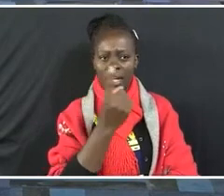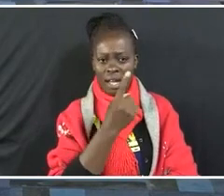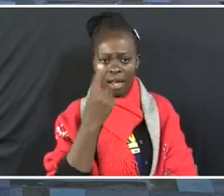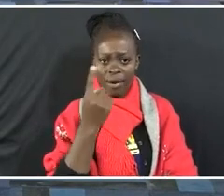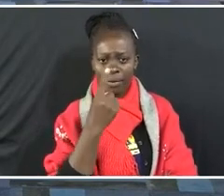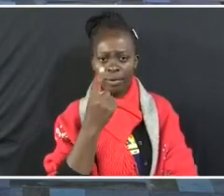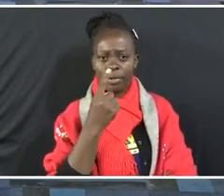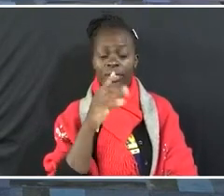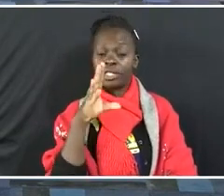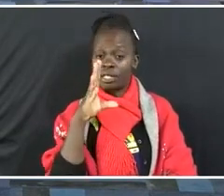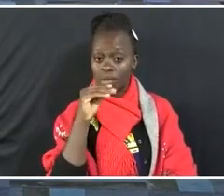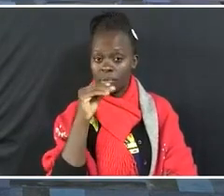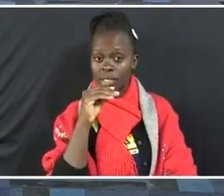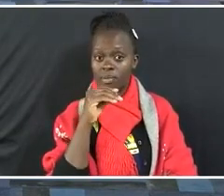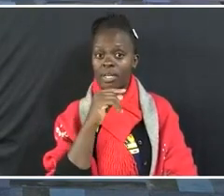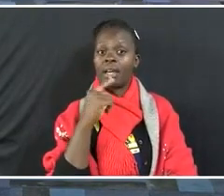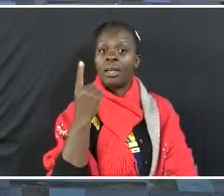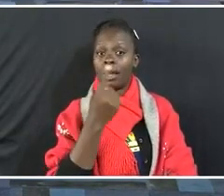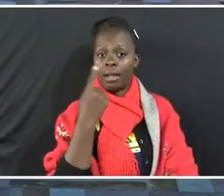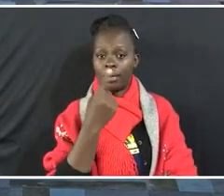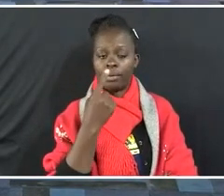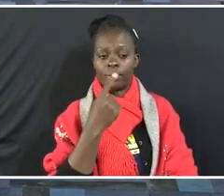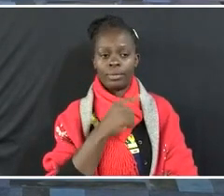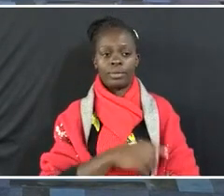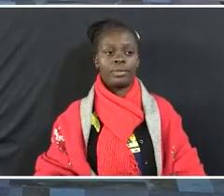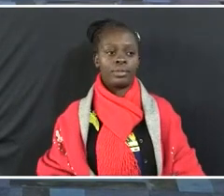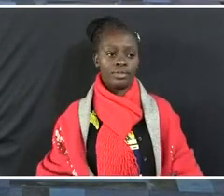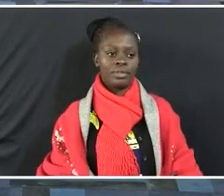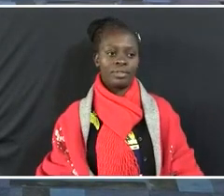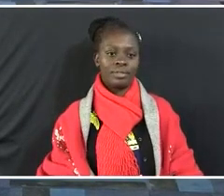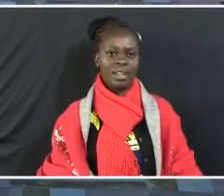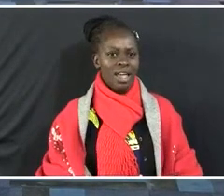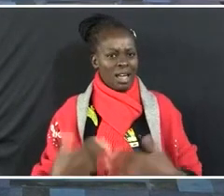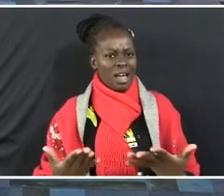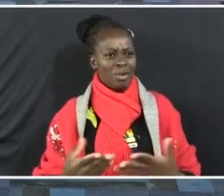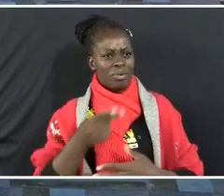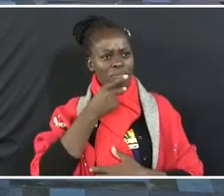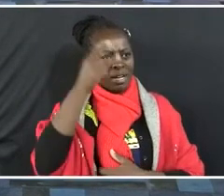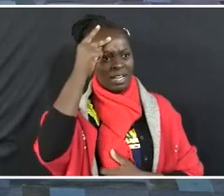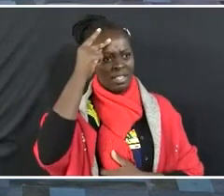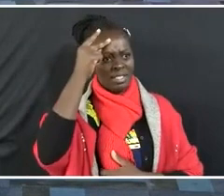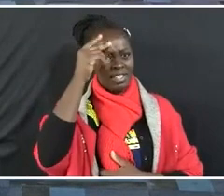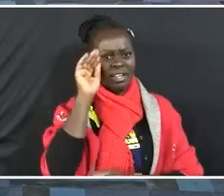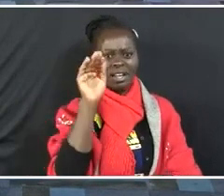How does a parent ask the child, how foolish are you? Imagine,